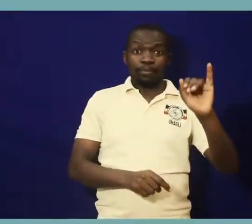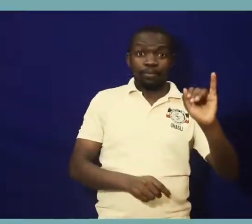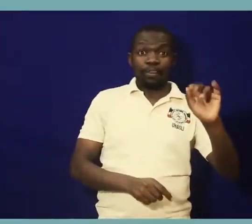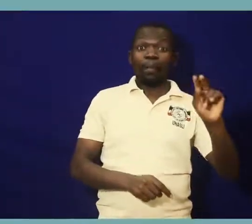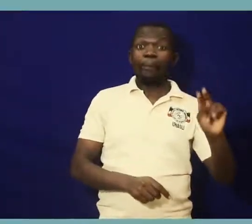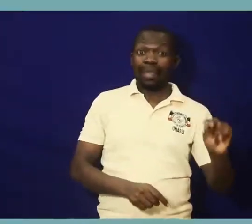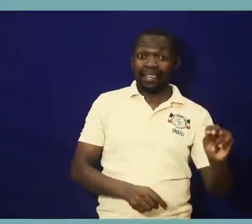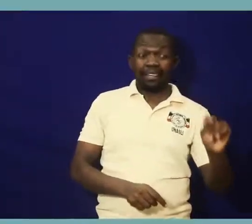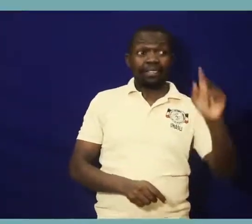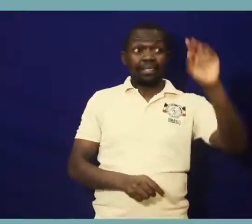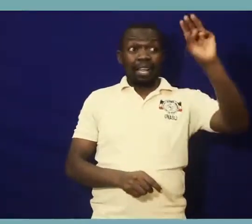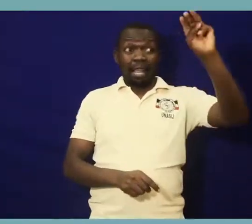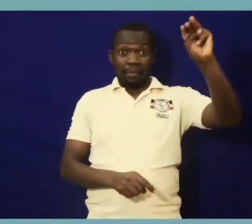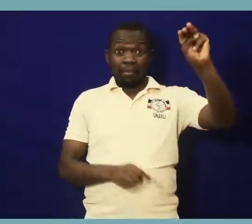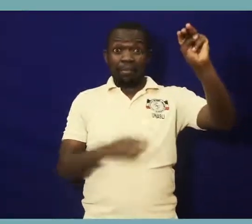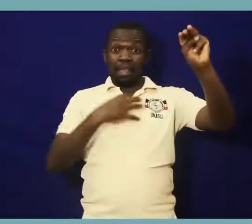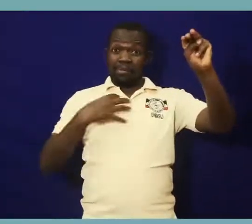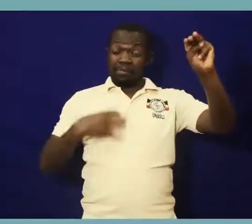alliances,